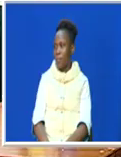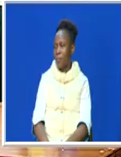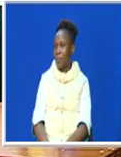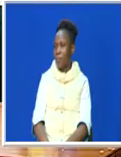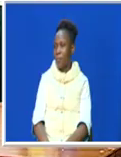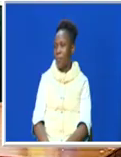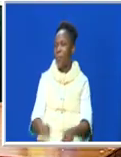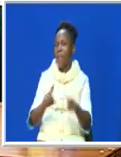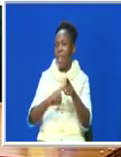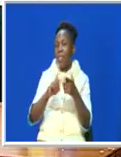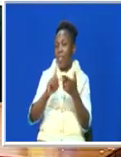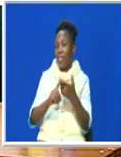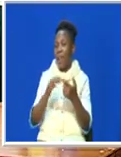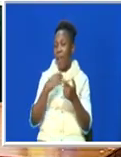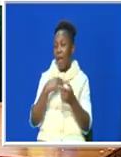Next,